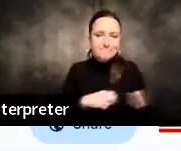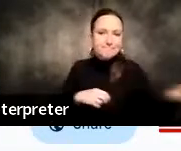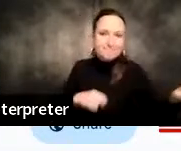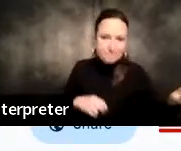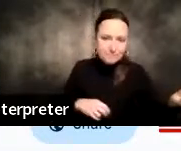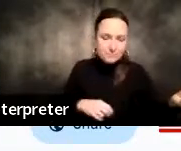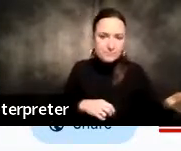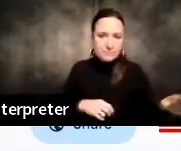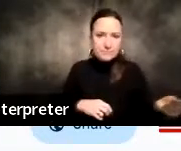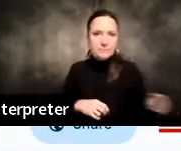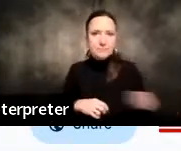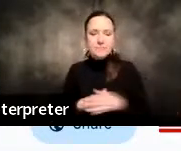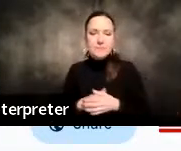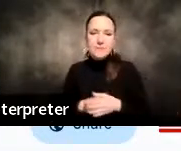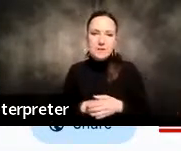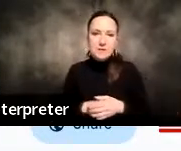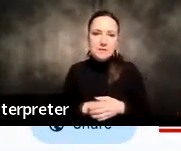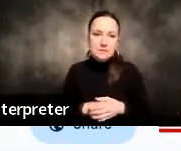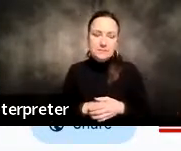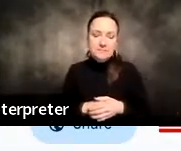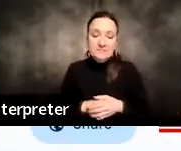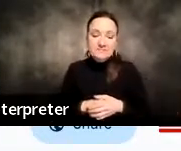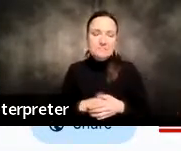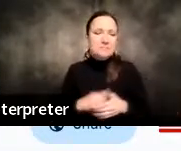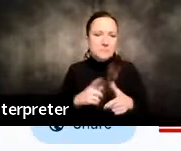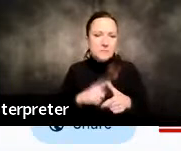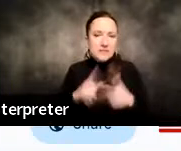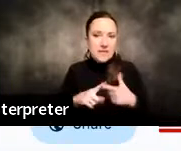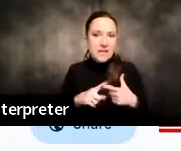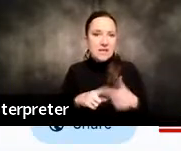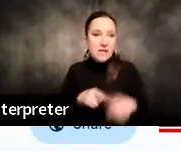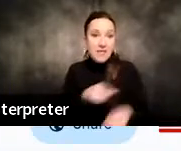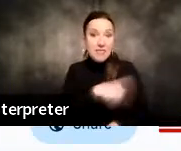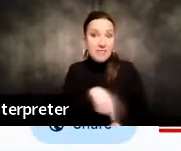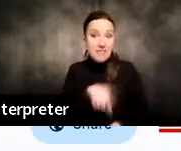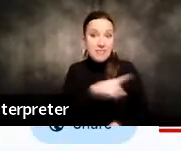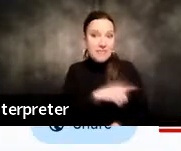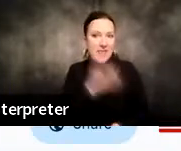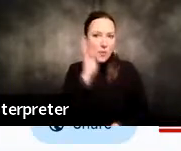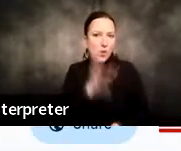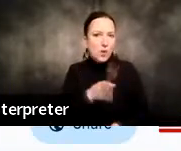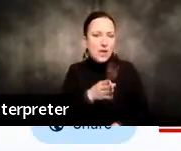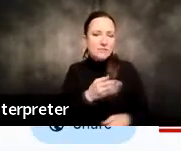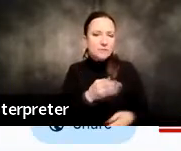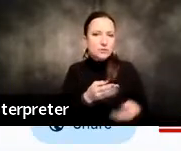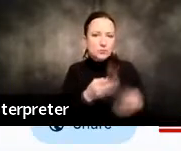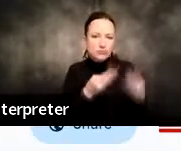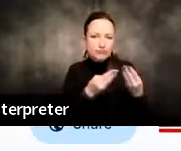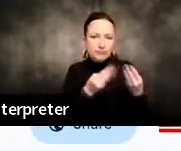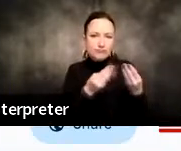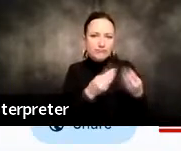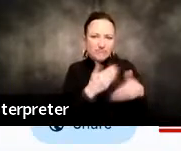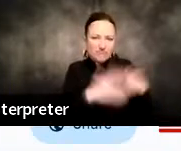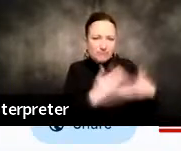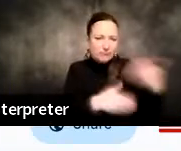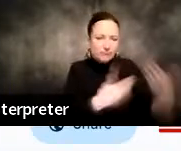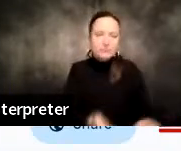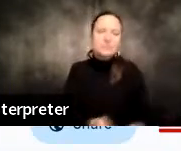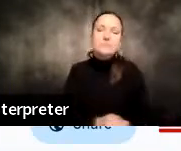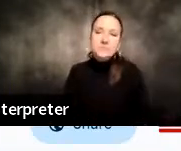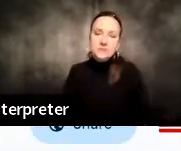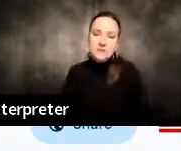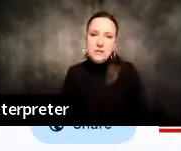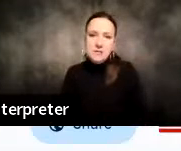just keep on keeping the trash out there, then they'll have to go through the abatement process and then get that fixed.